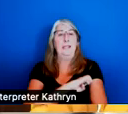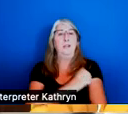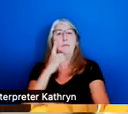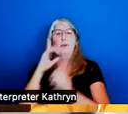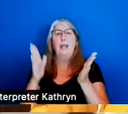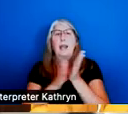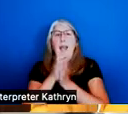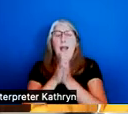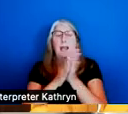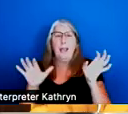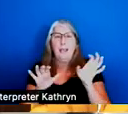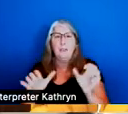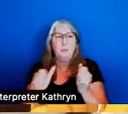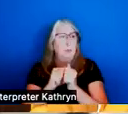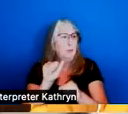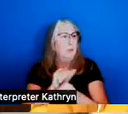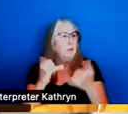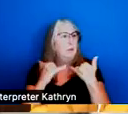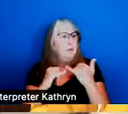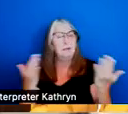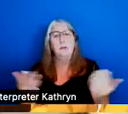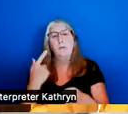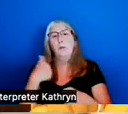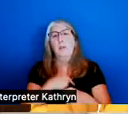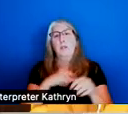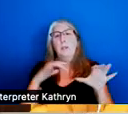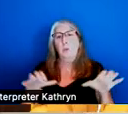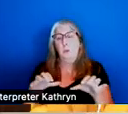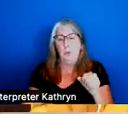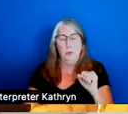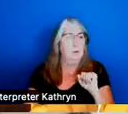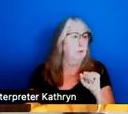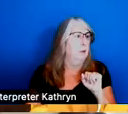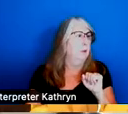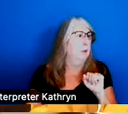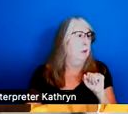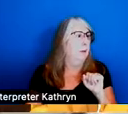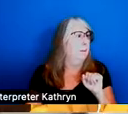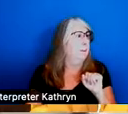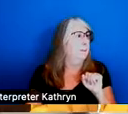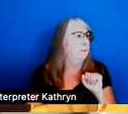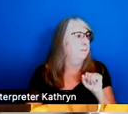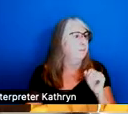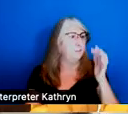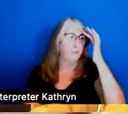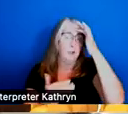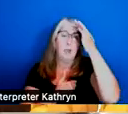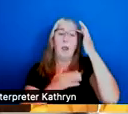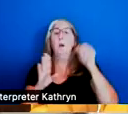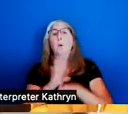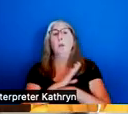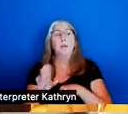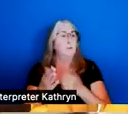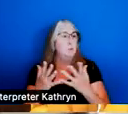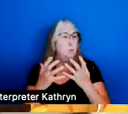action around the work that still remains for us to do. Our organization finally works to end